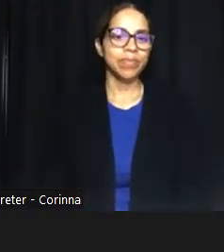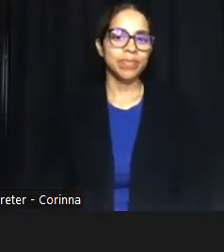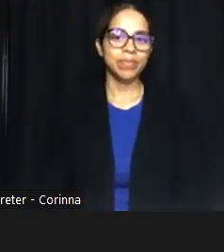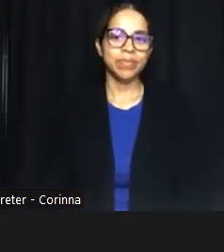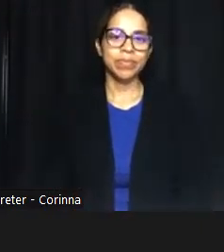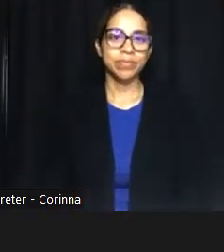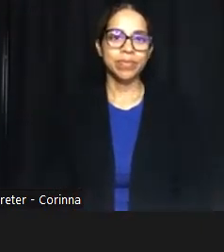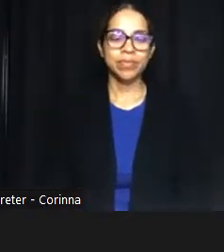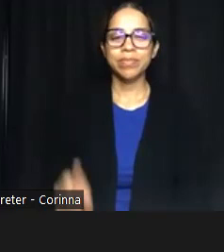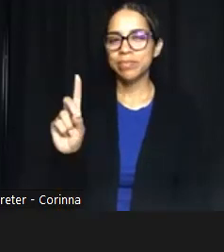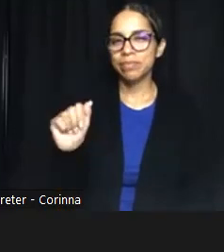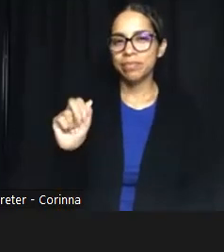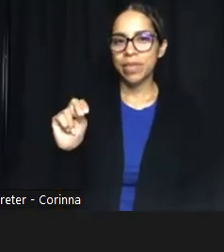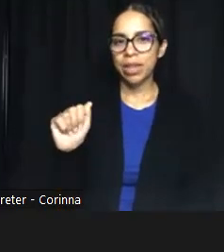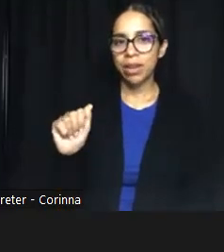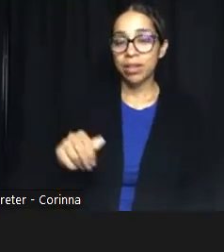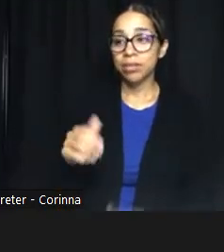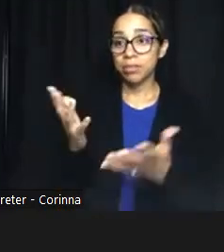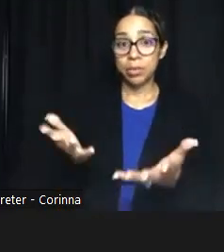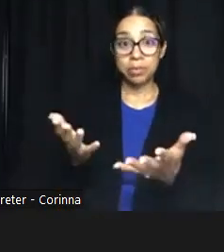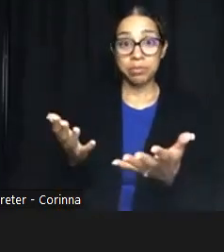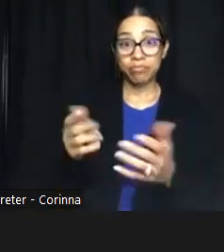And are there any questions for Katie?